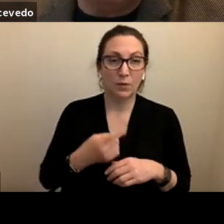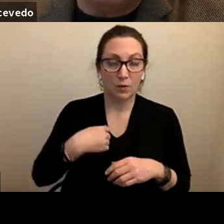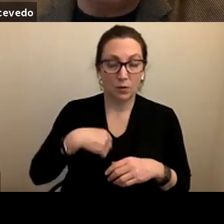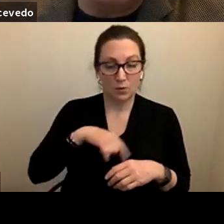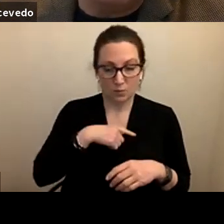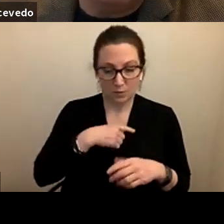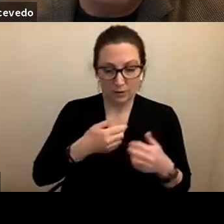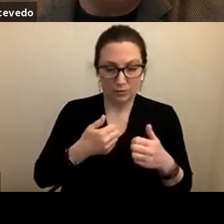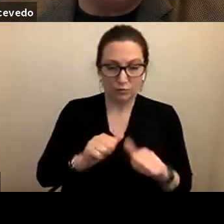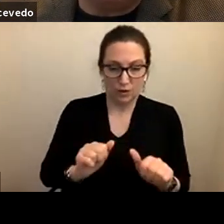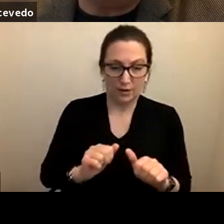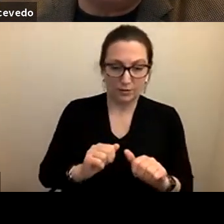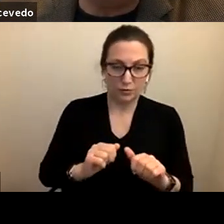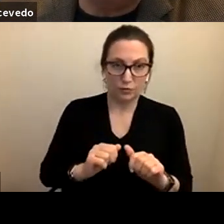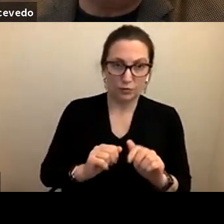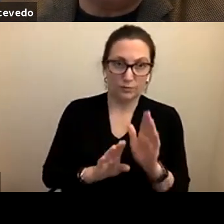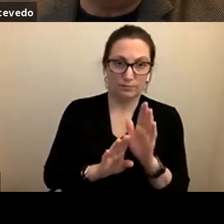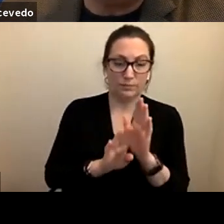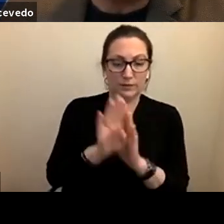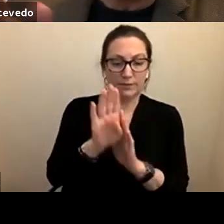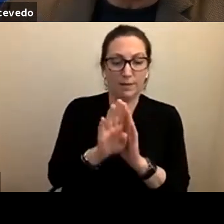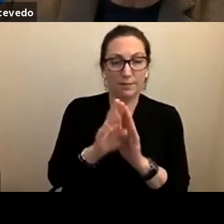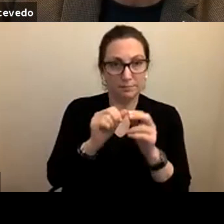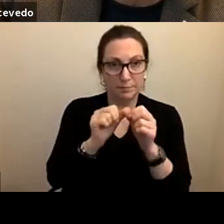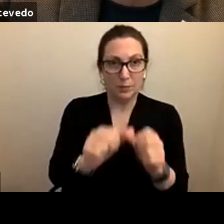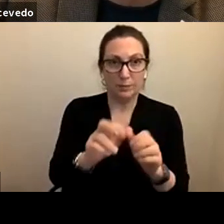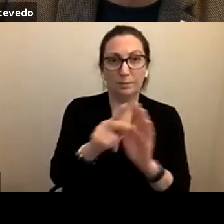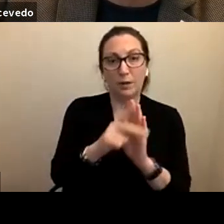constitutionally defensible permanent policy of our own.